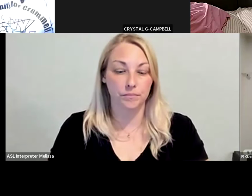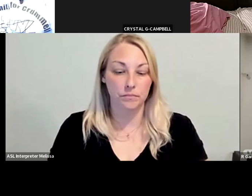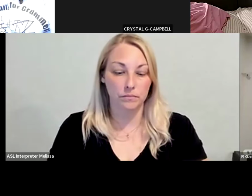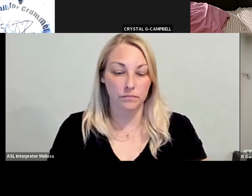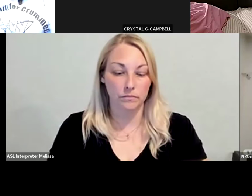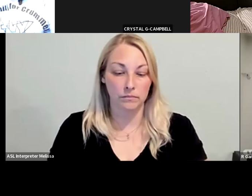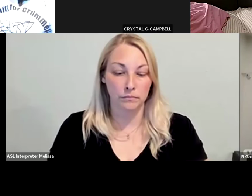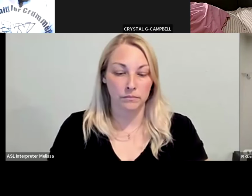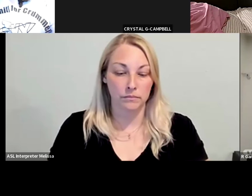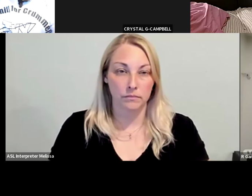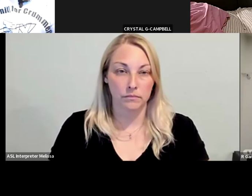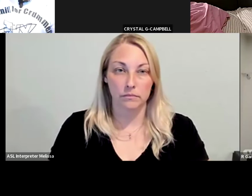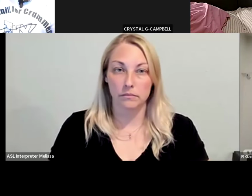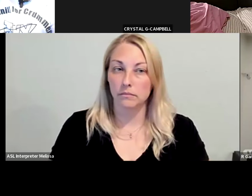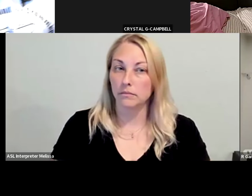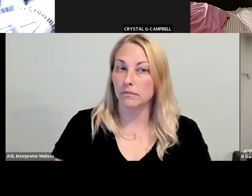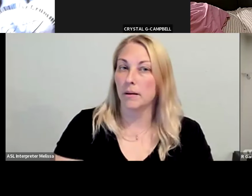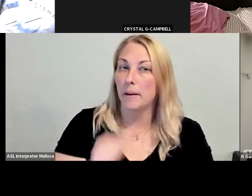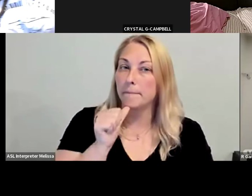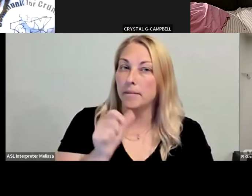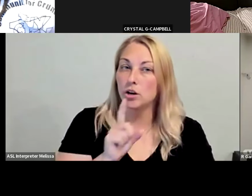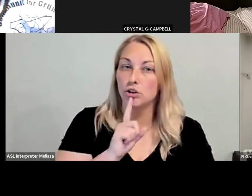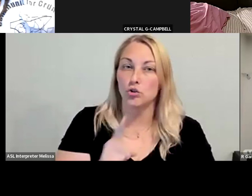I'm not sure which commissioner,